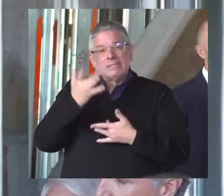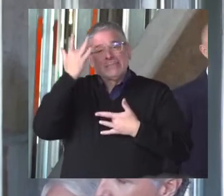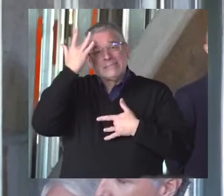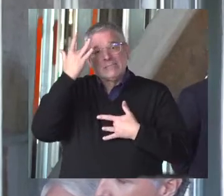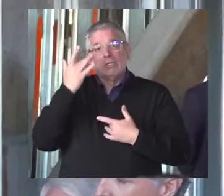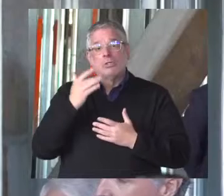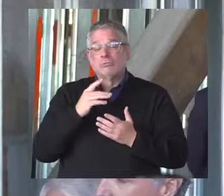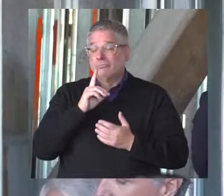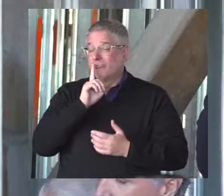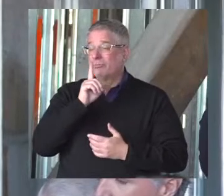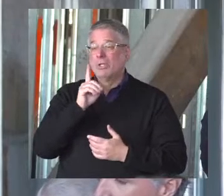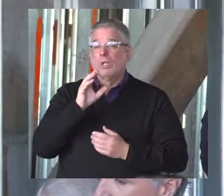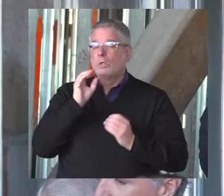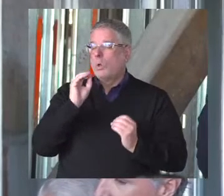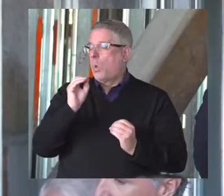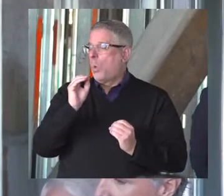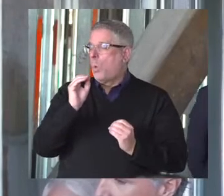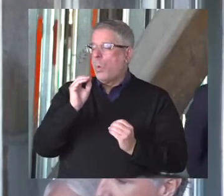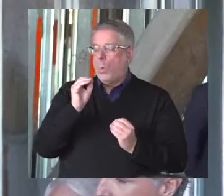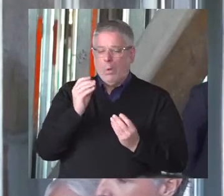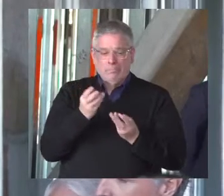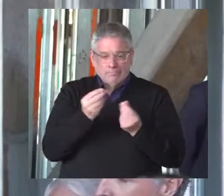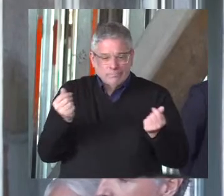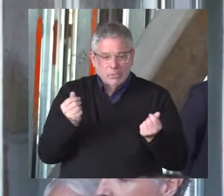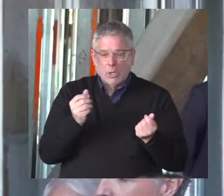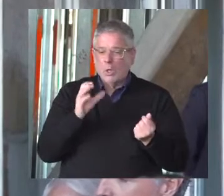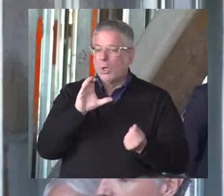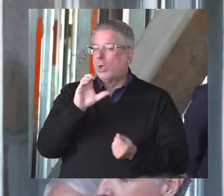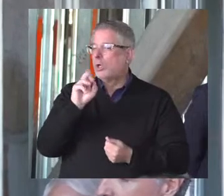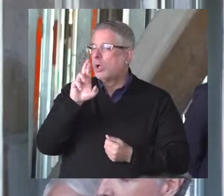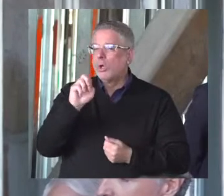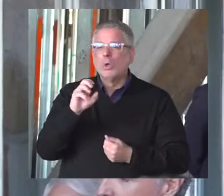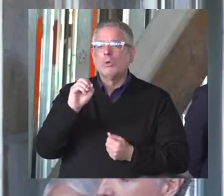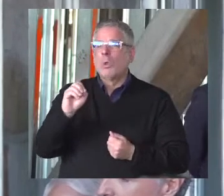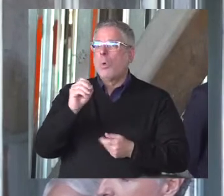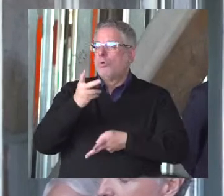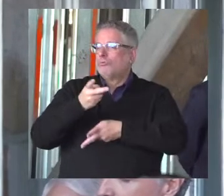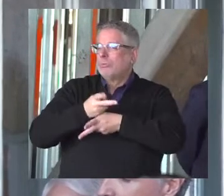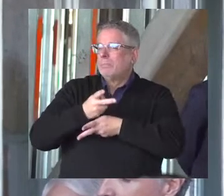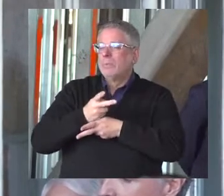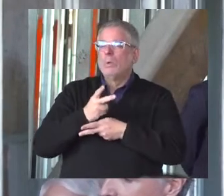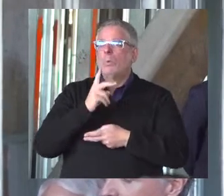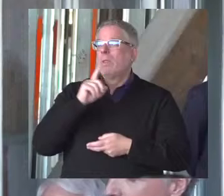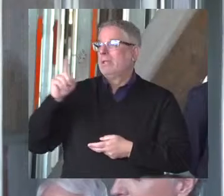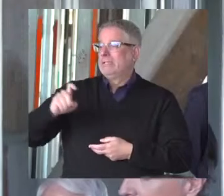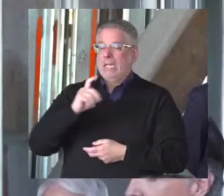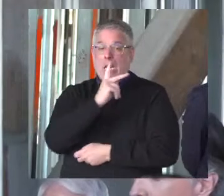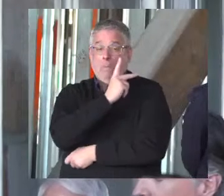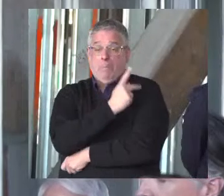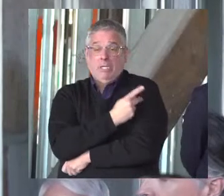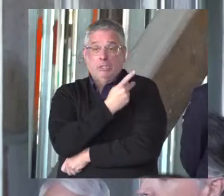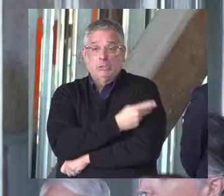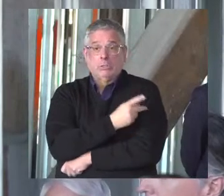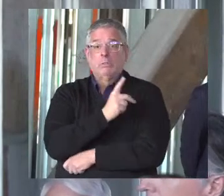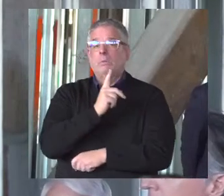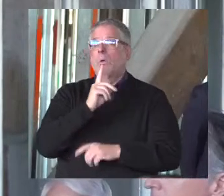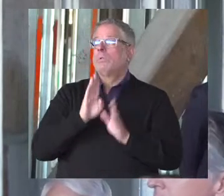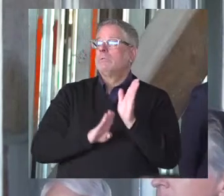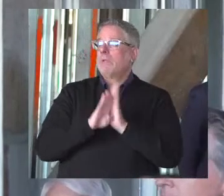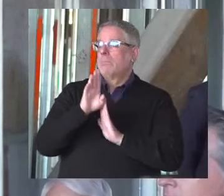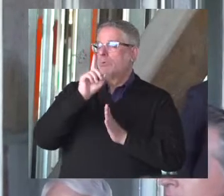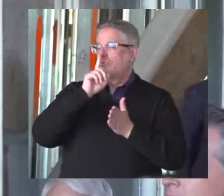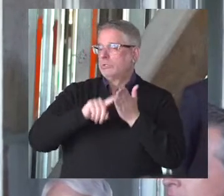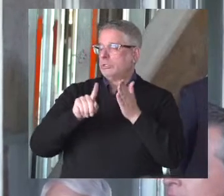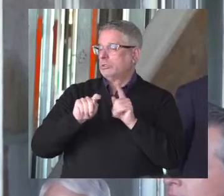are currently no treatments or insufficient treatments. We will be driven by the need of patients, and we will develop